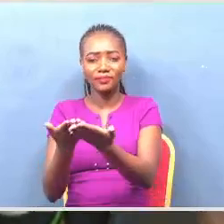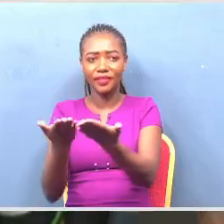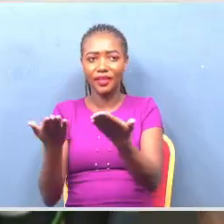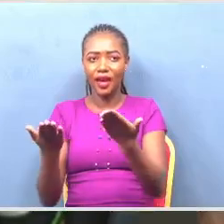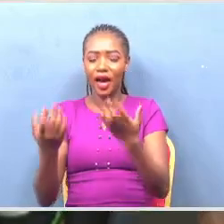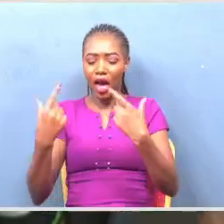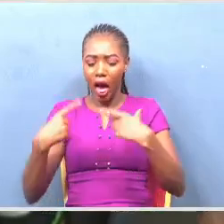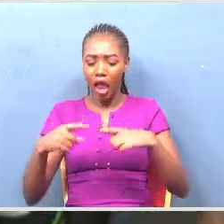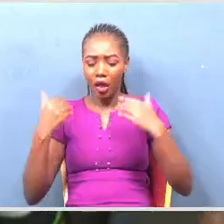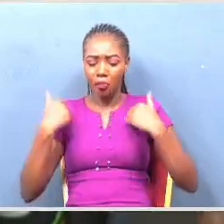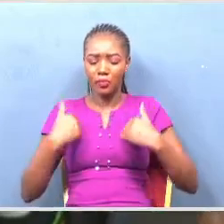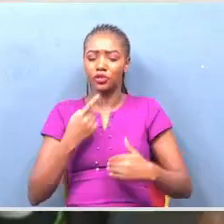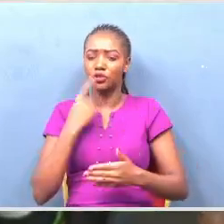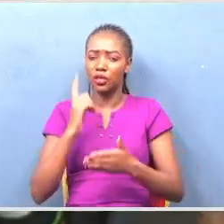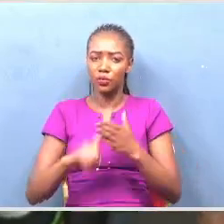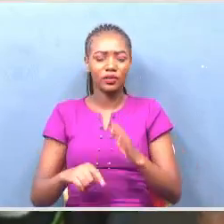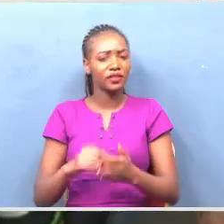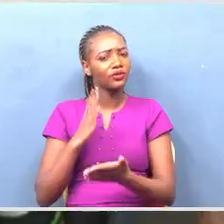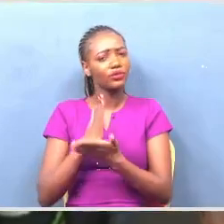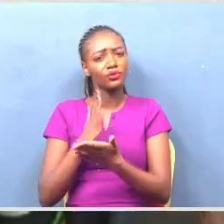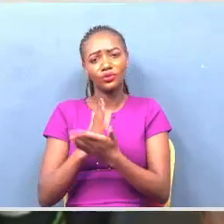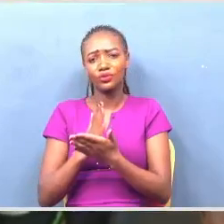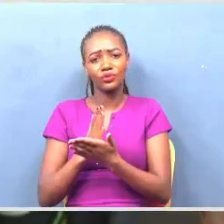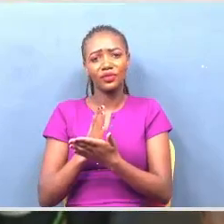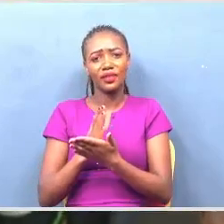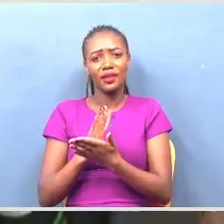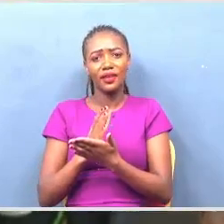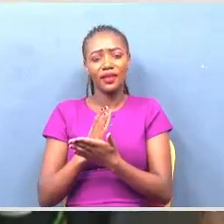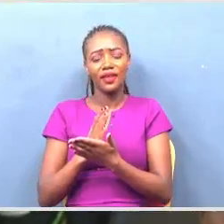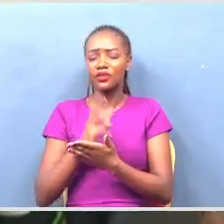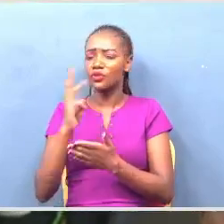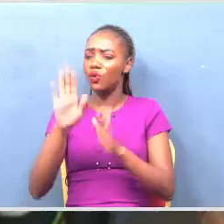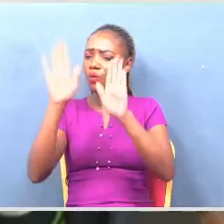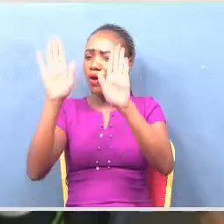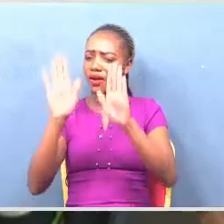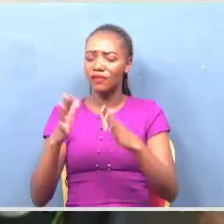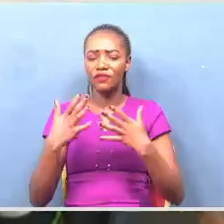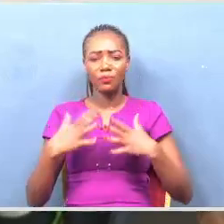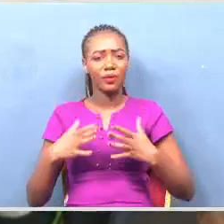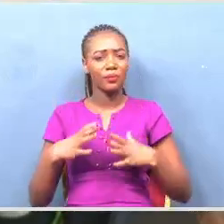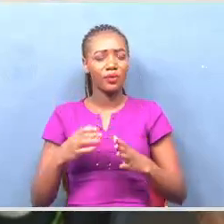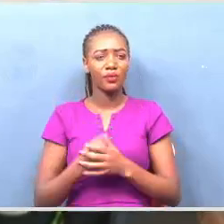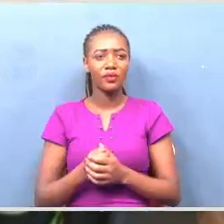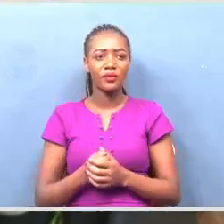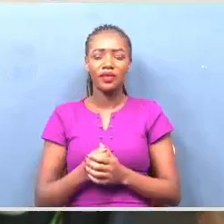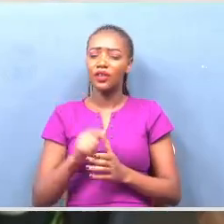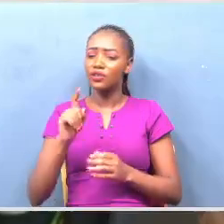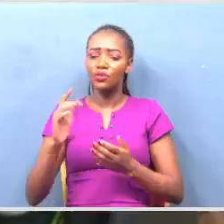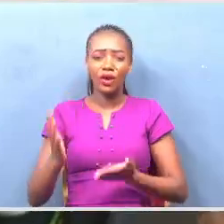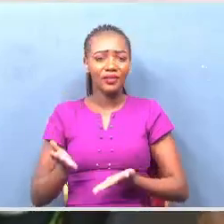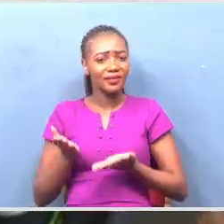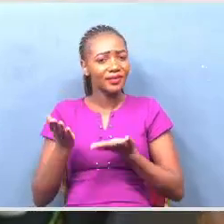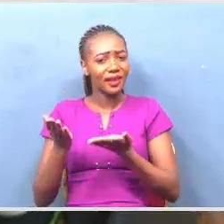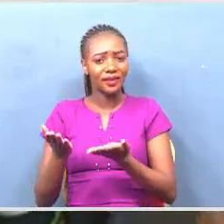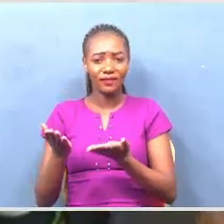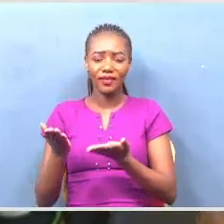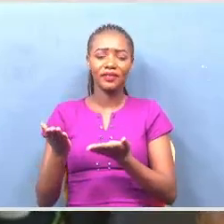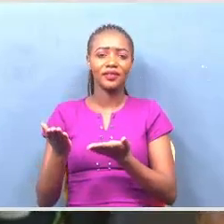let me say, I owe you. You are great people. The sacrifices you made,